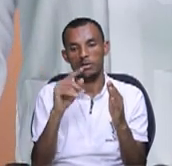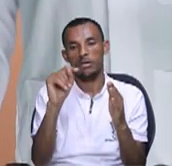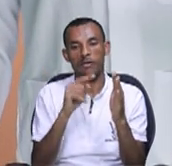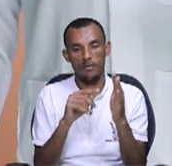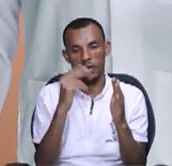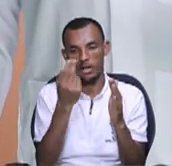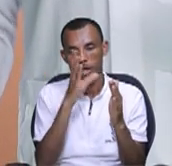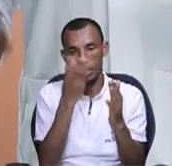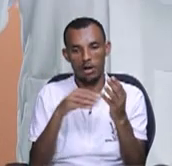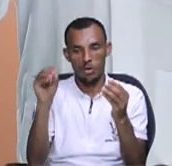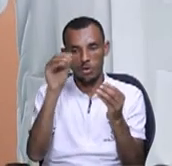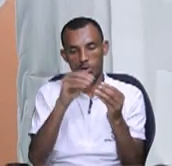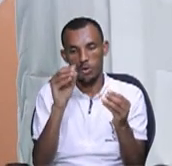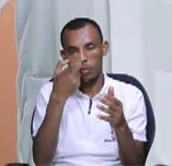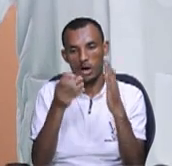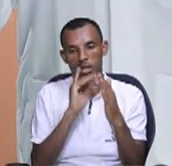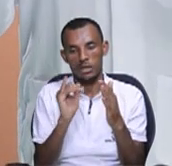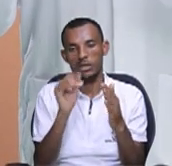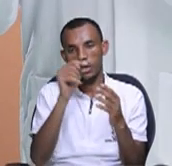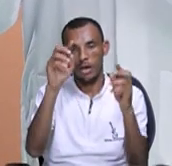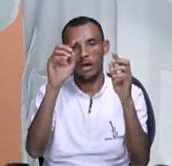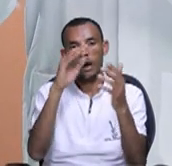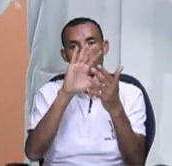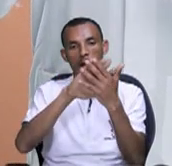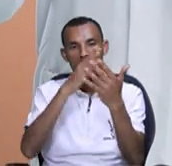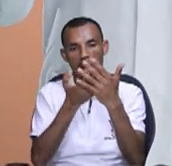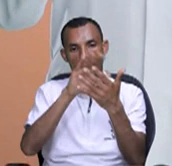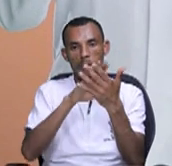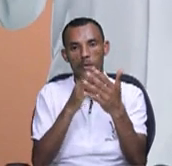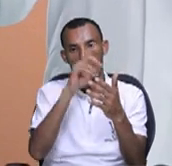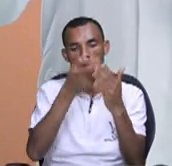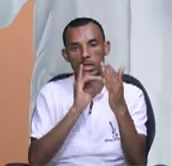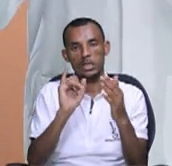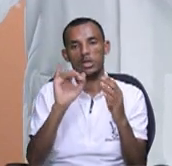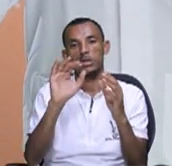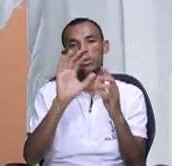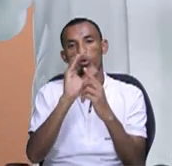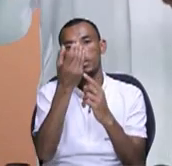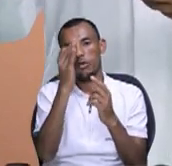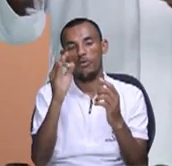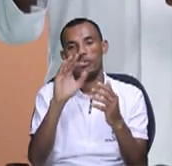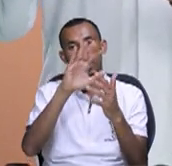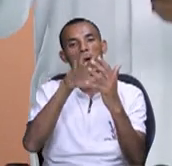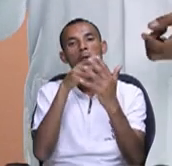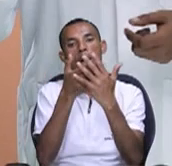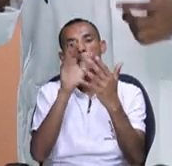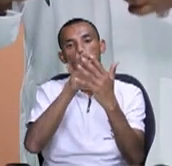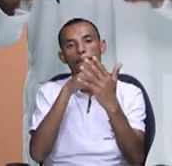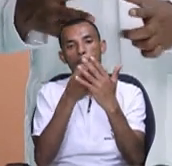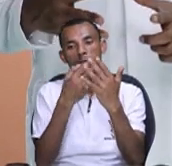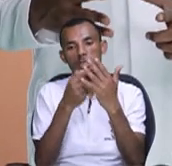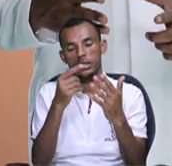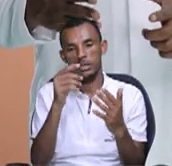function, and also what is their graph, what is the properties of the graph of these three